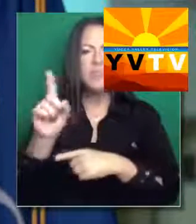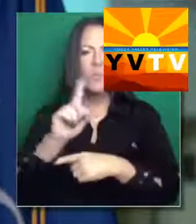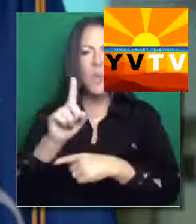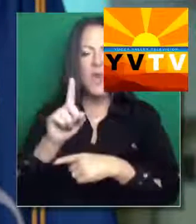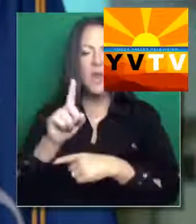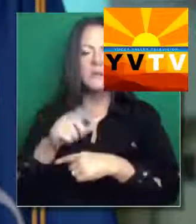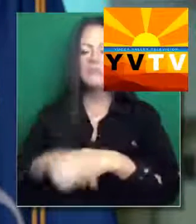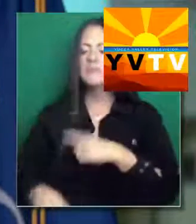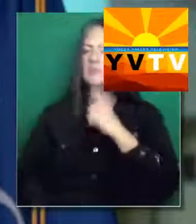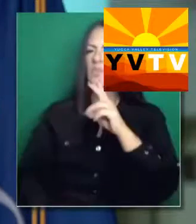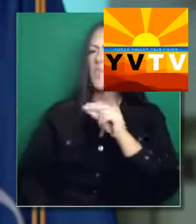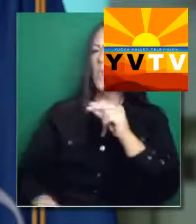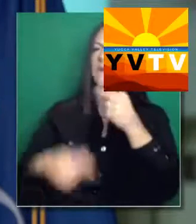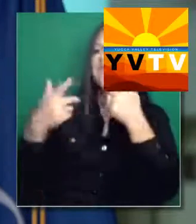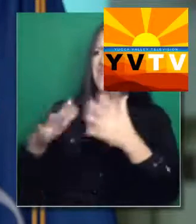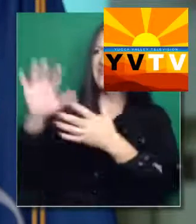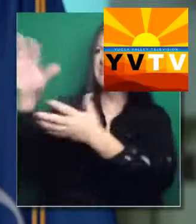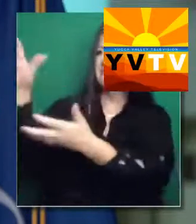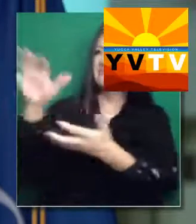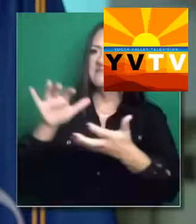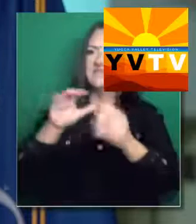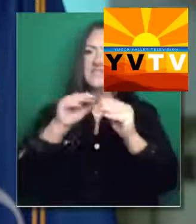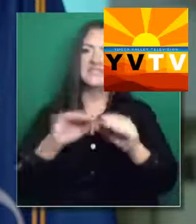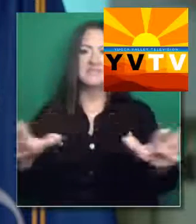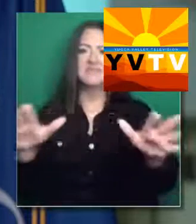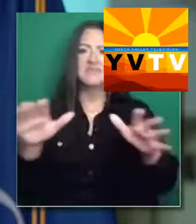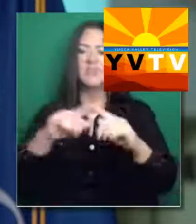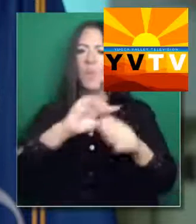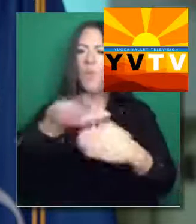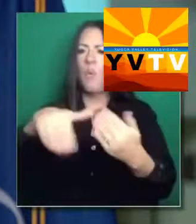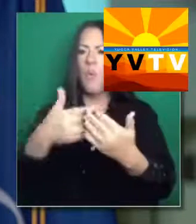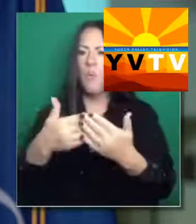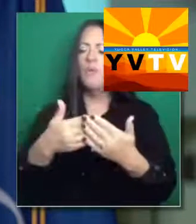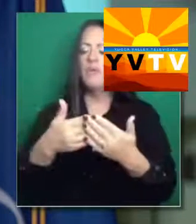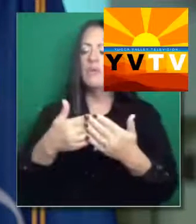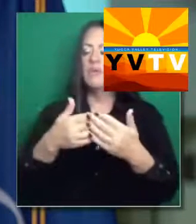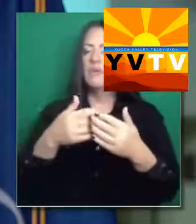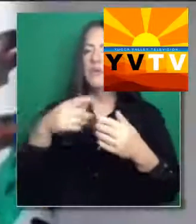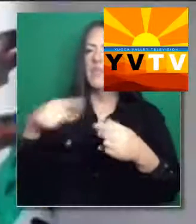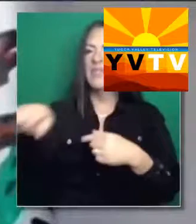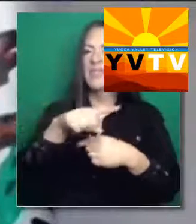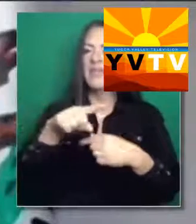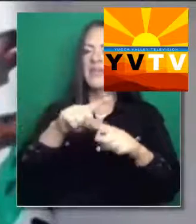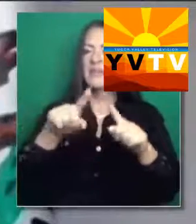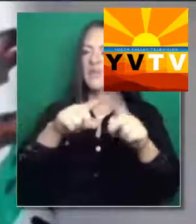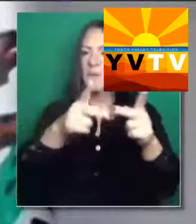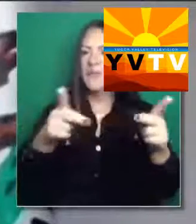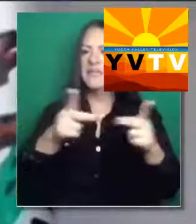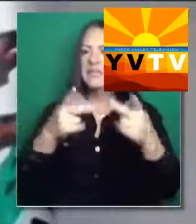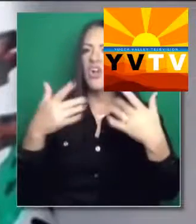they've been distributed throughout the system. Dr. Galley can amplify and talk more specifically.